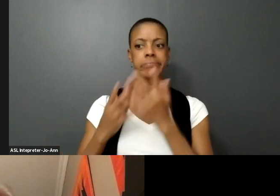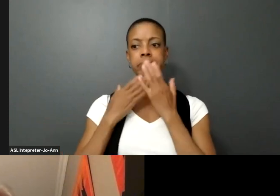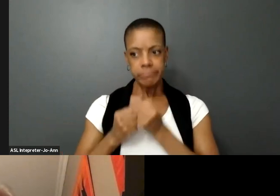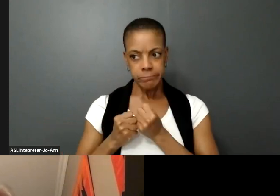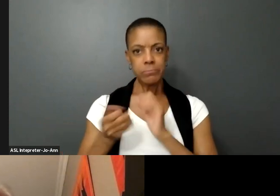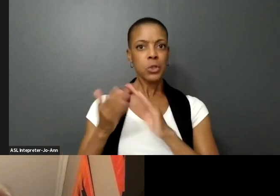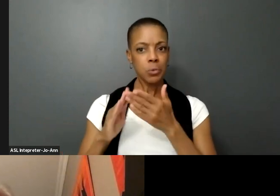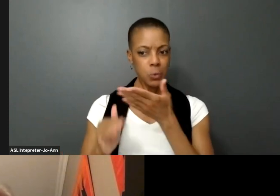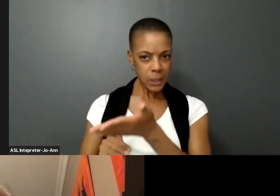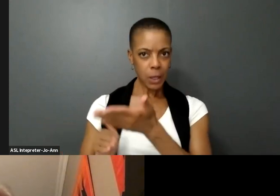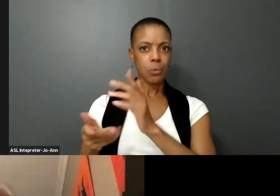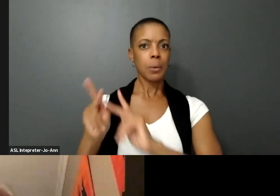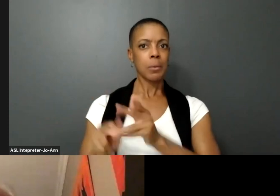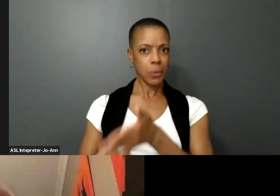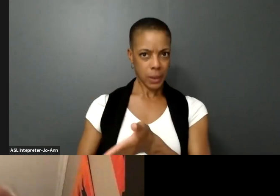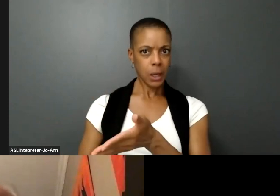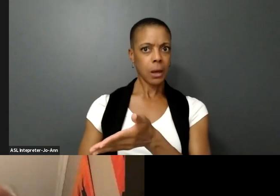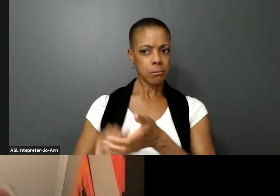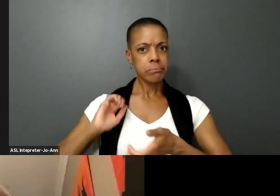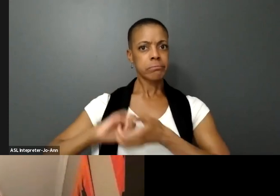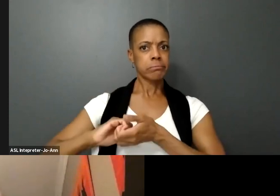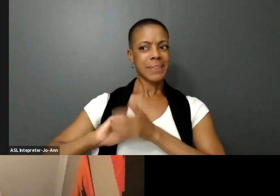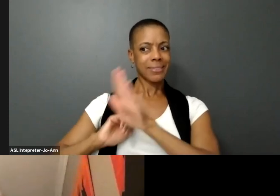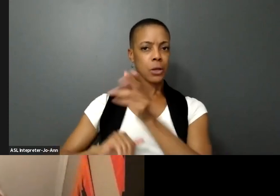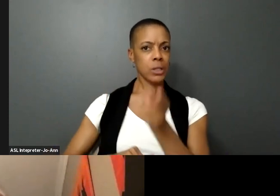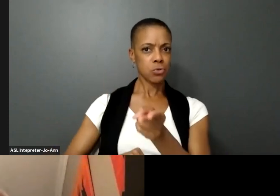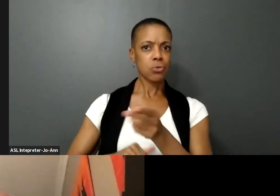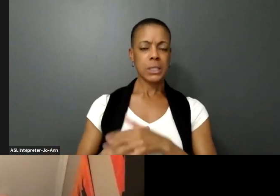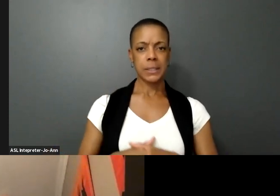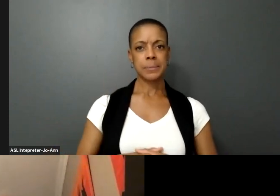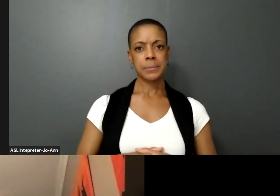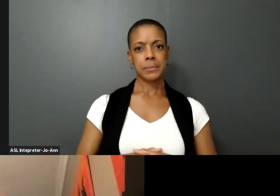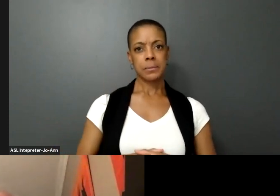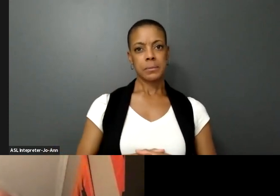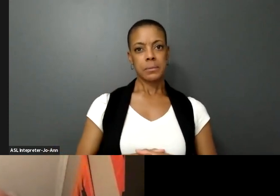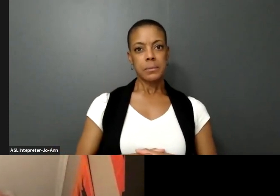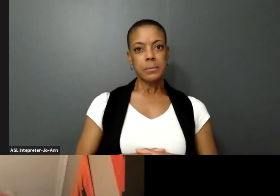people and for their history as well.